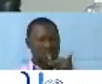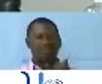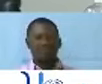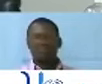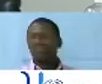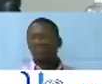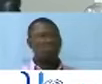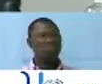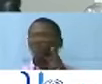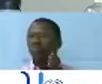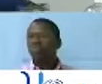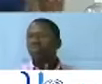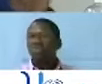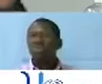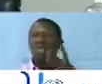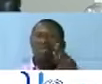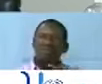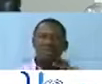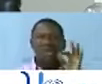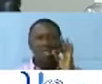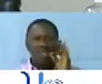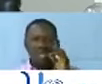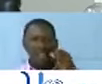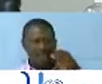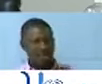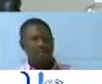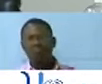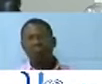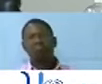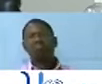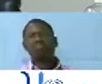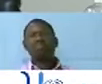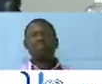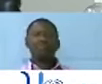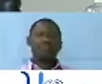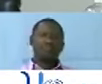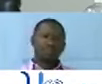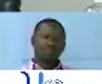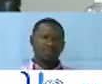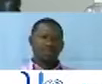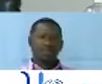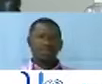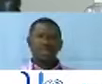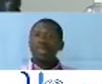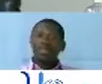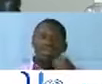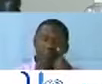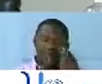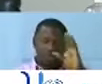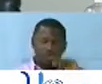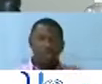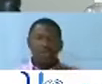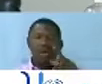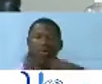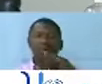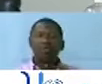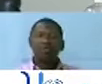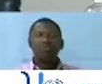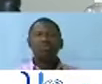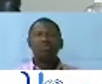Lerun manak. Was anything done about to address the complaint made by the bar